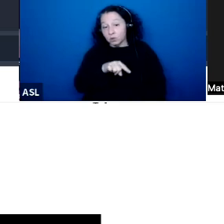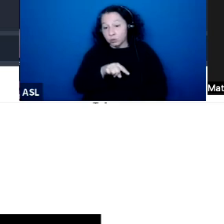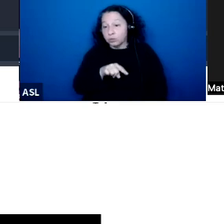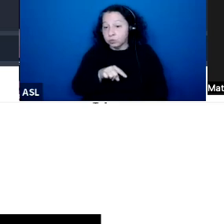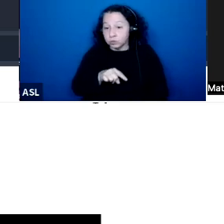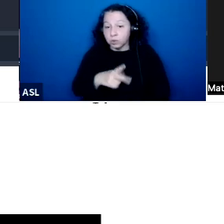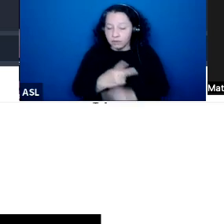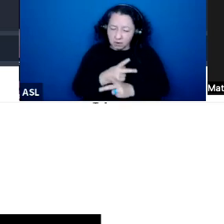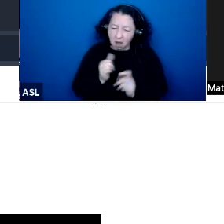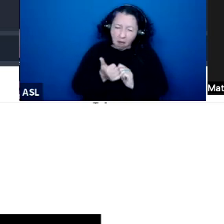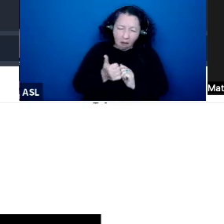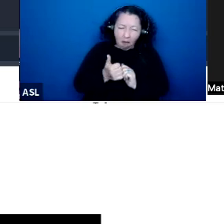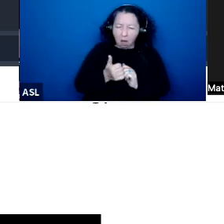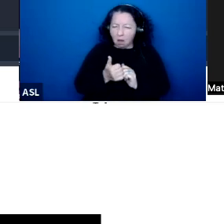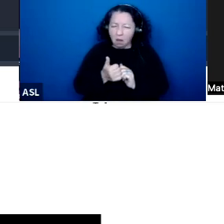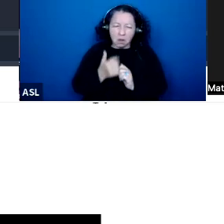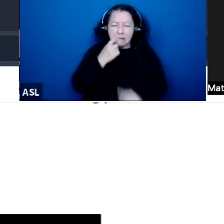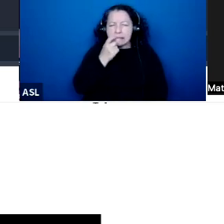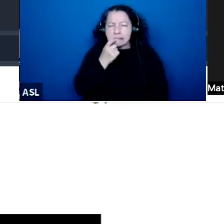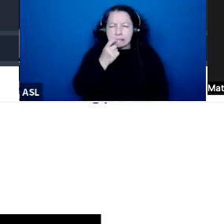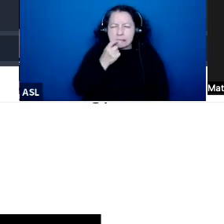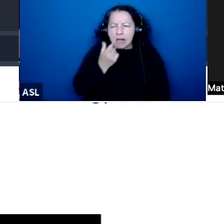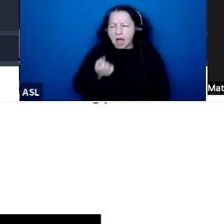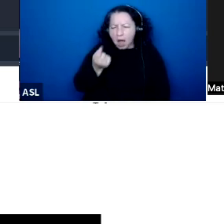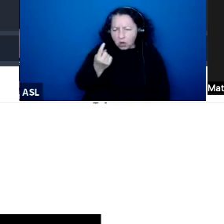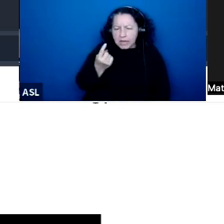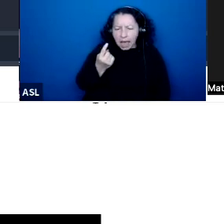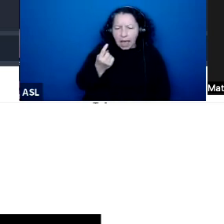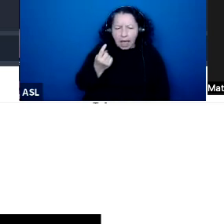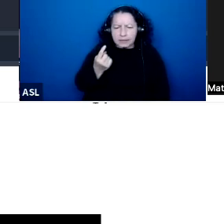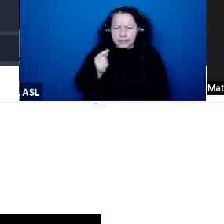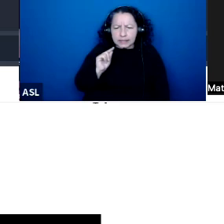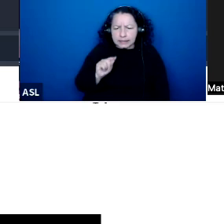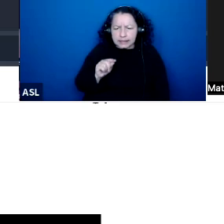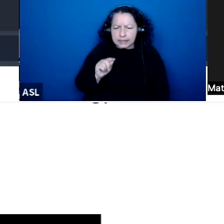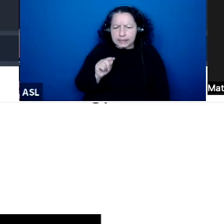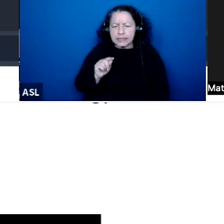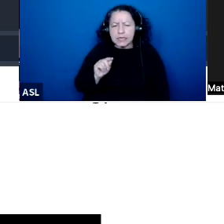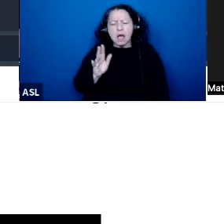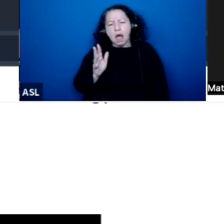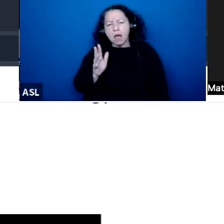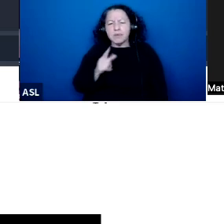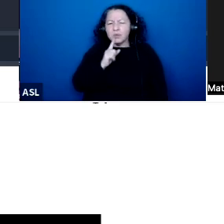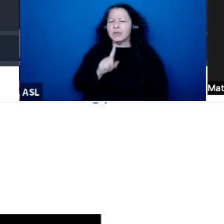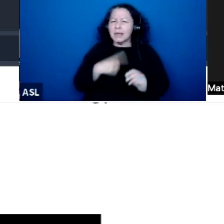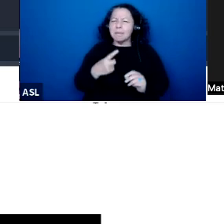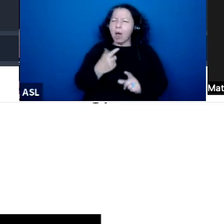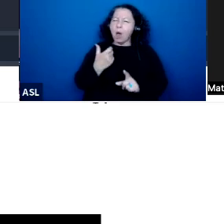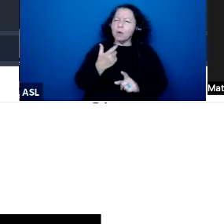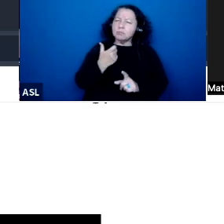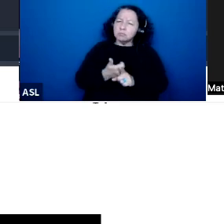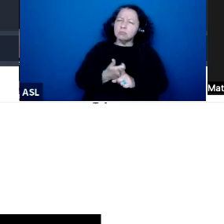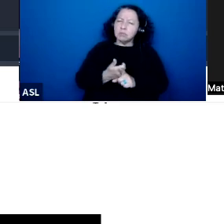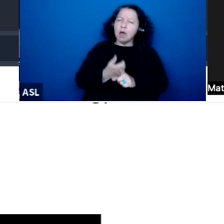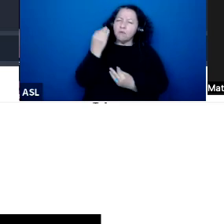helpful in figuring out like, am I taking in, am I understanding what's coming up, is being able to